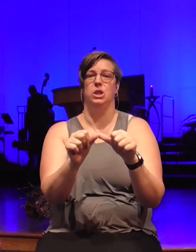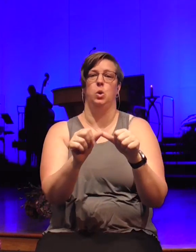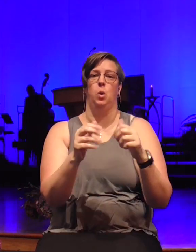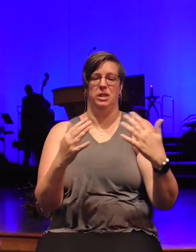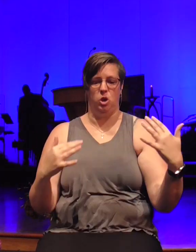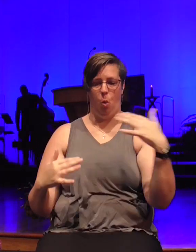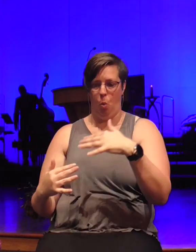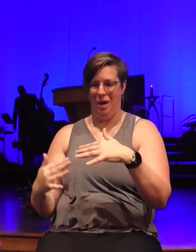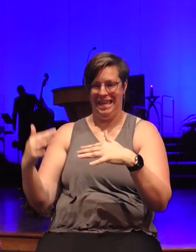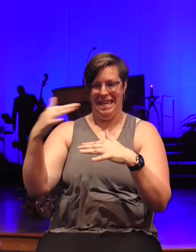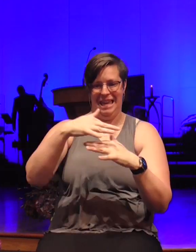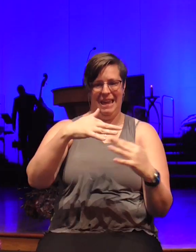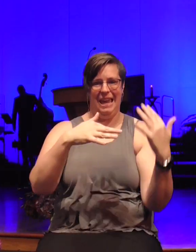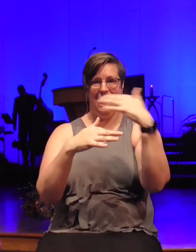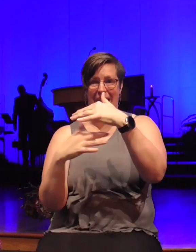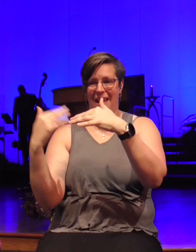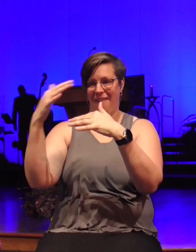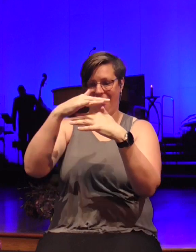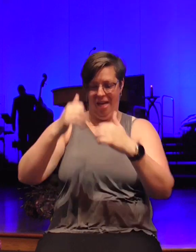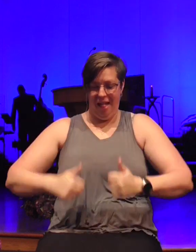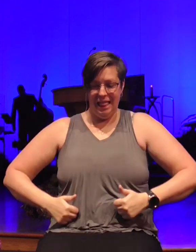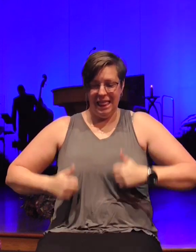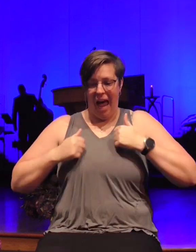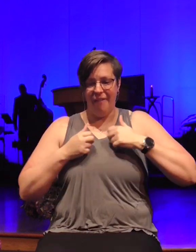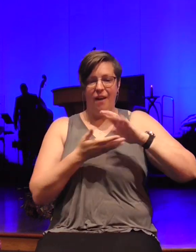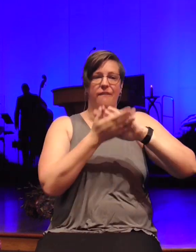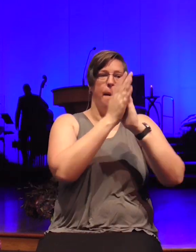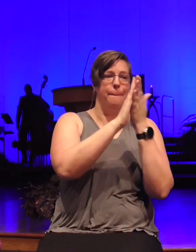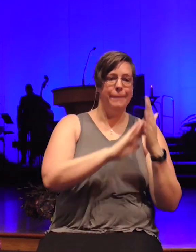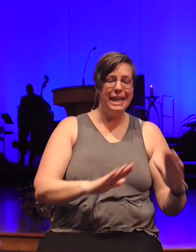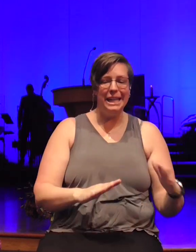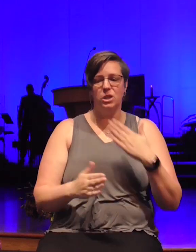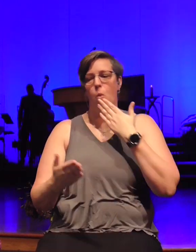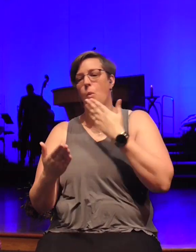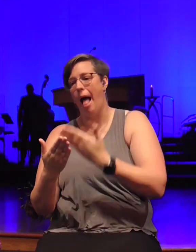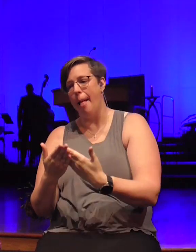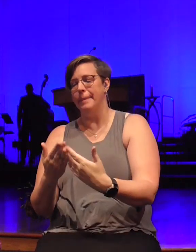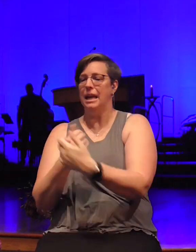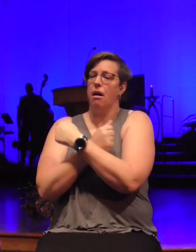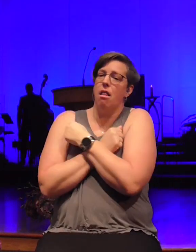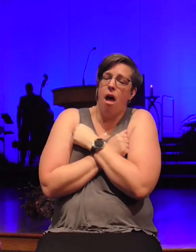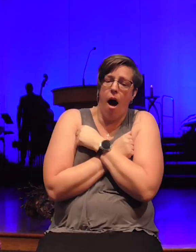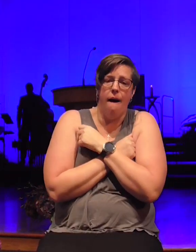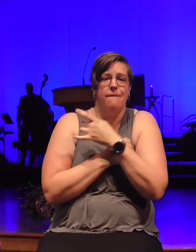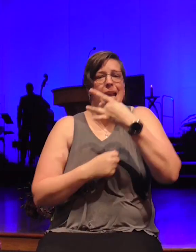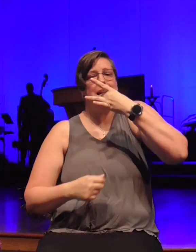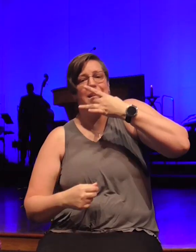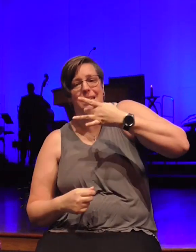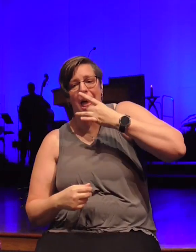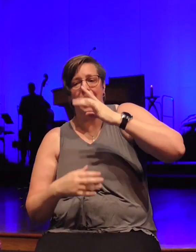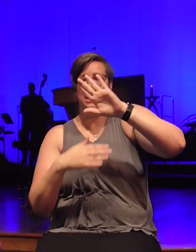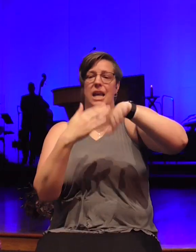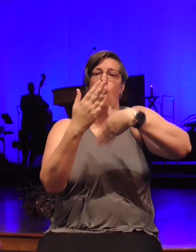life of peace and well-being and love and light and